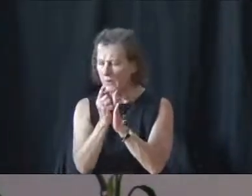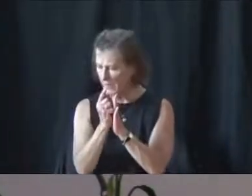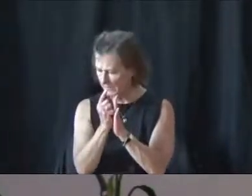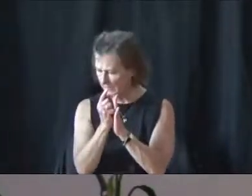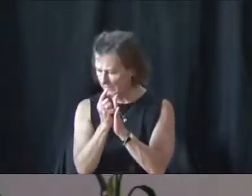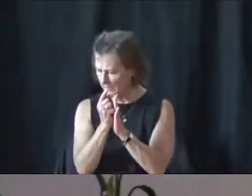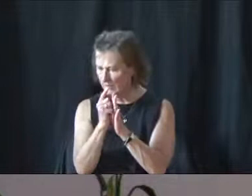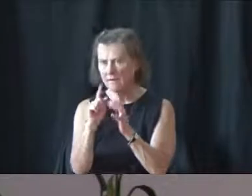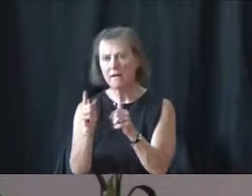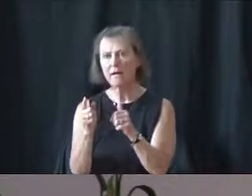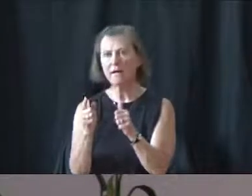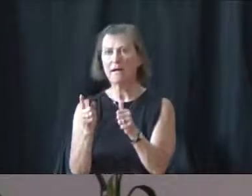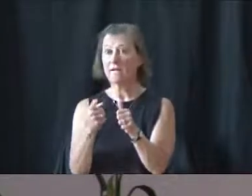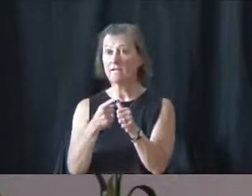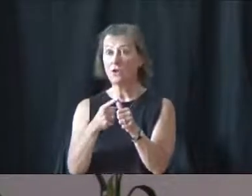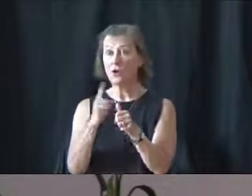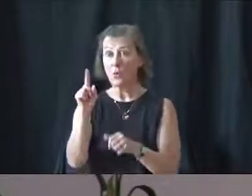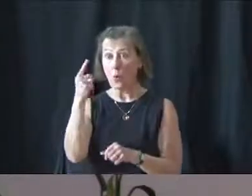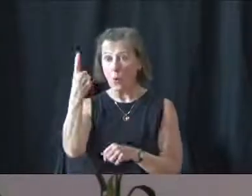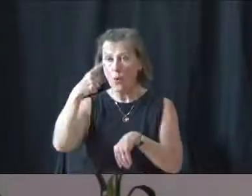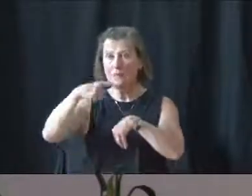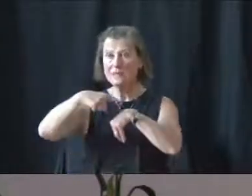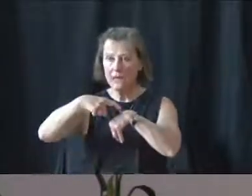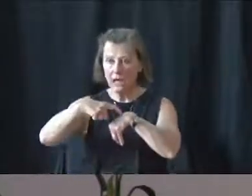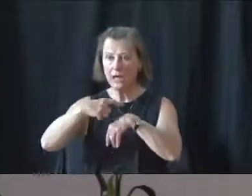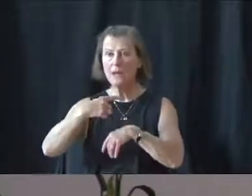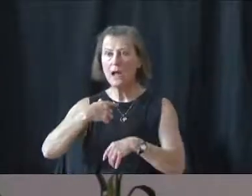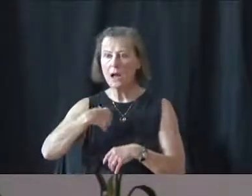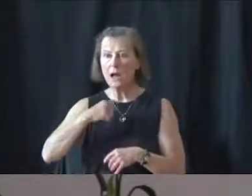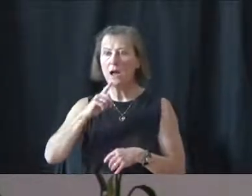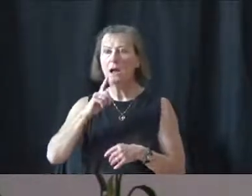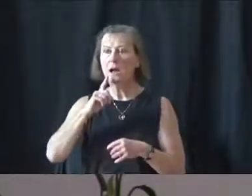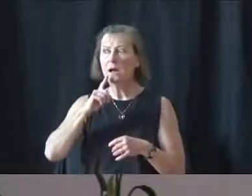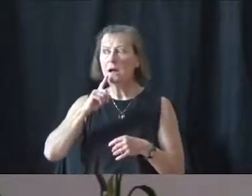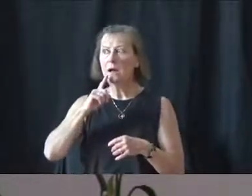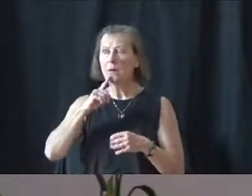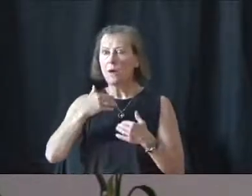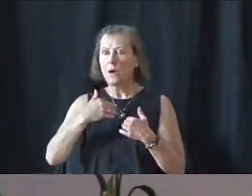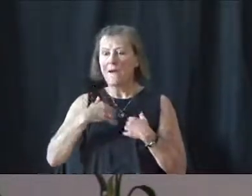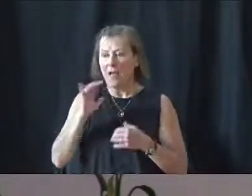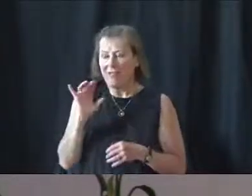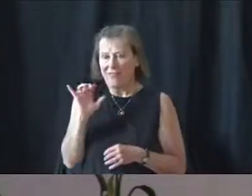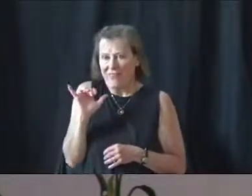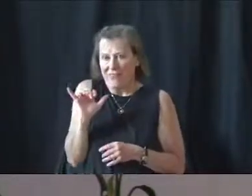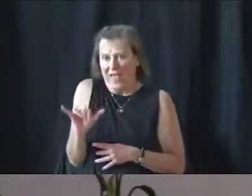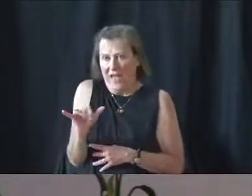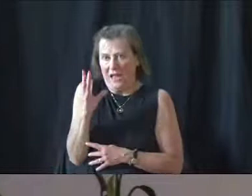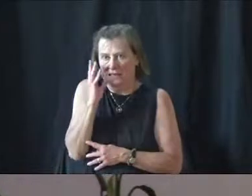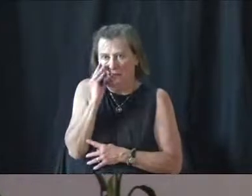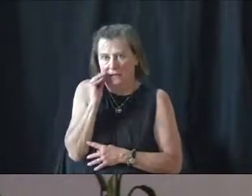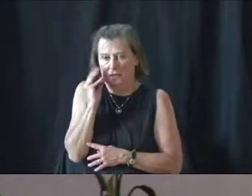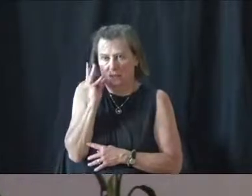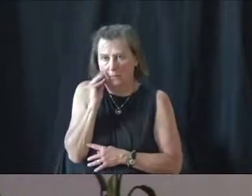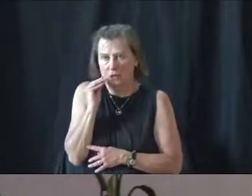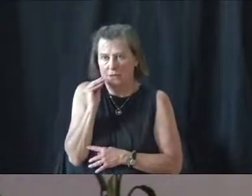the first and only time I would have this experience.